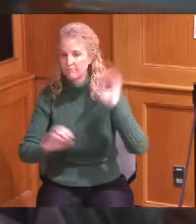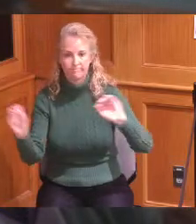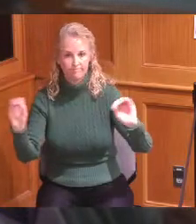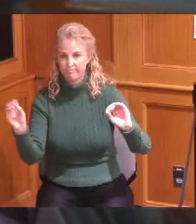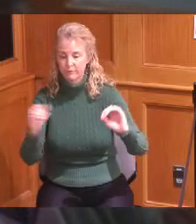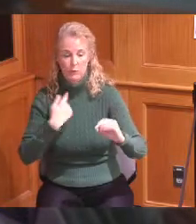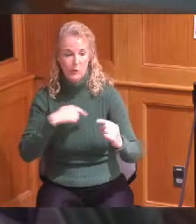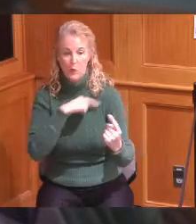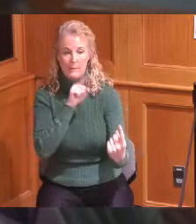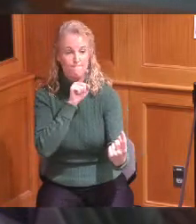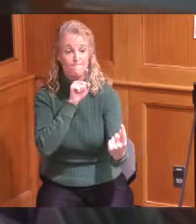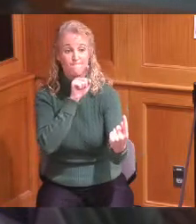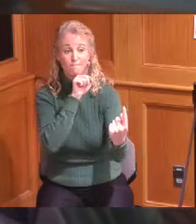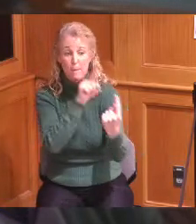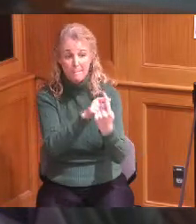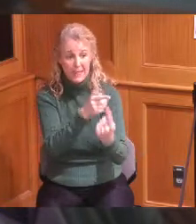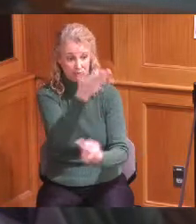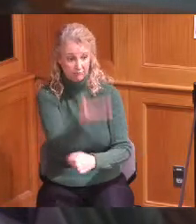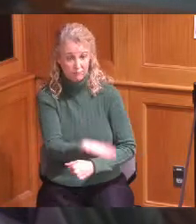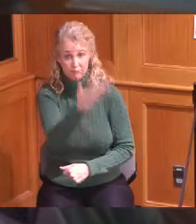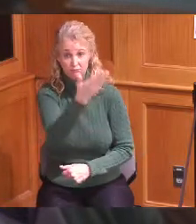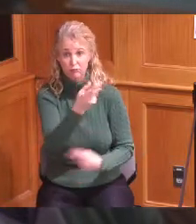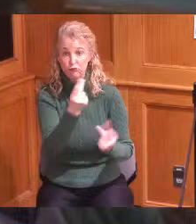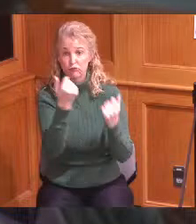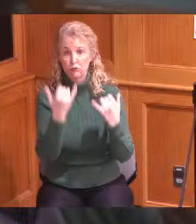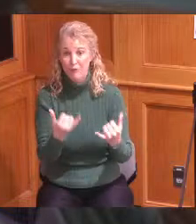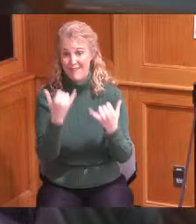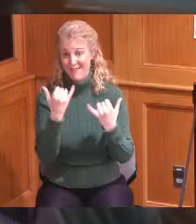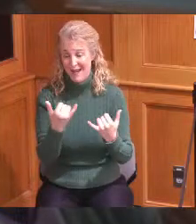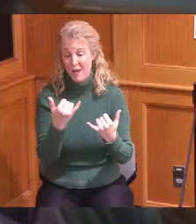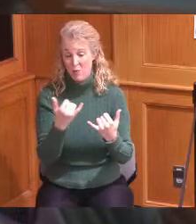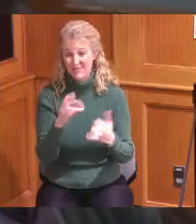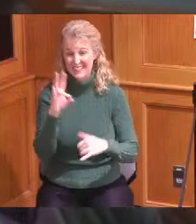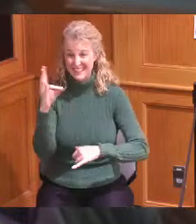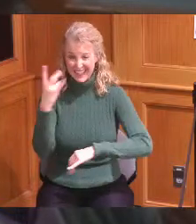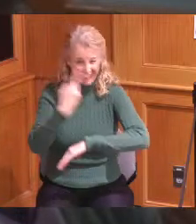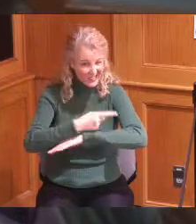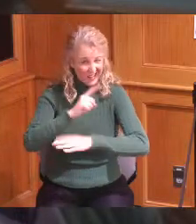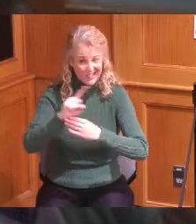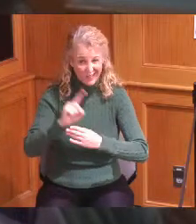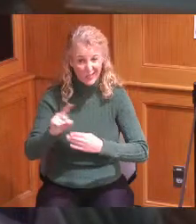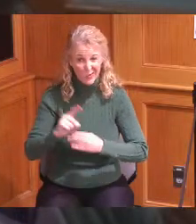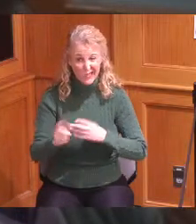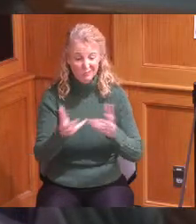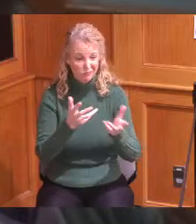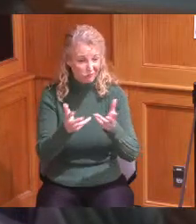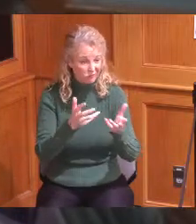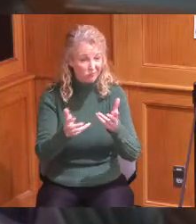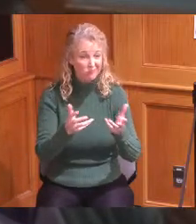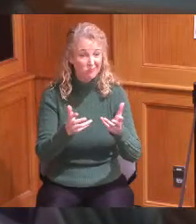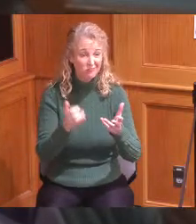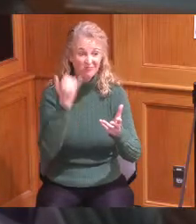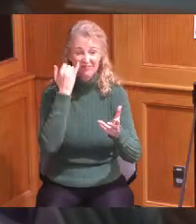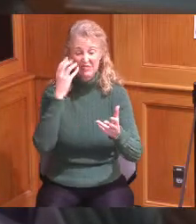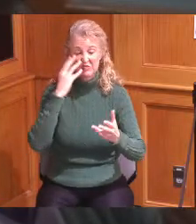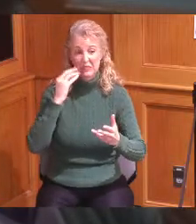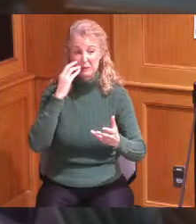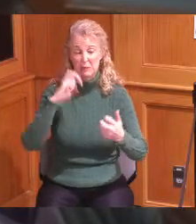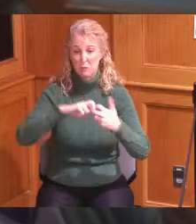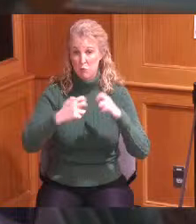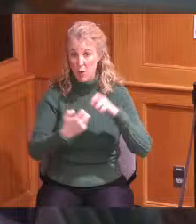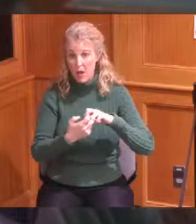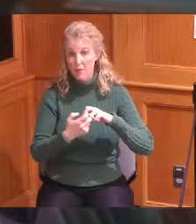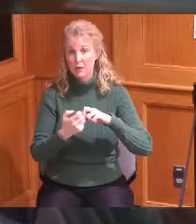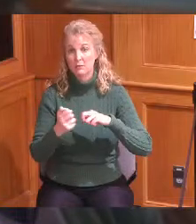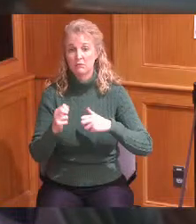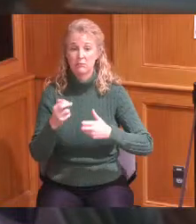are. These outreach workers are available every day of the week to go out and discuss with individuals who are experiencing homelessness or who